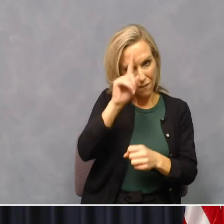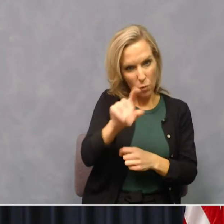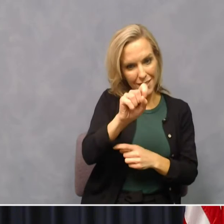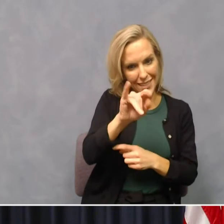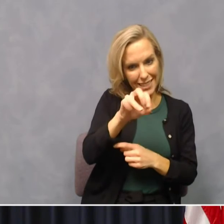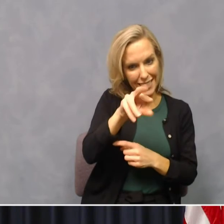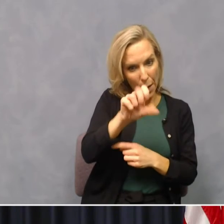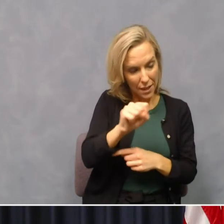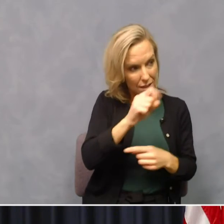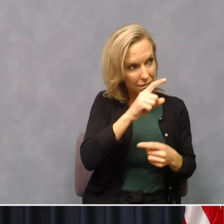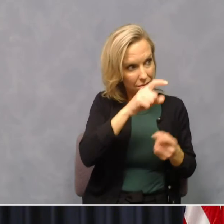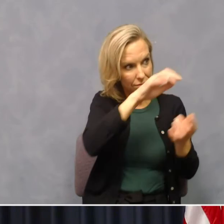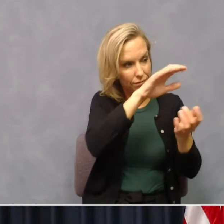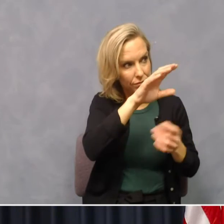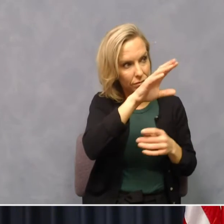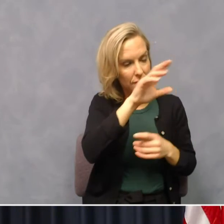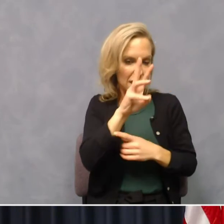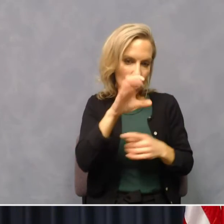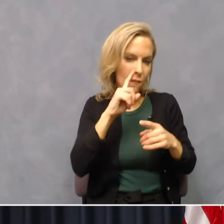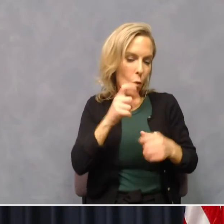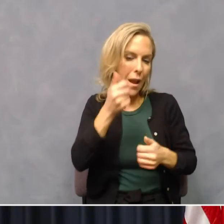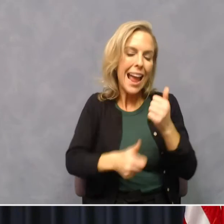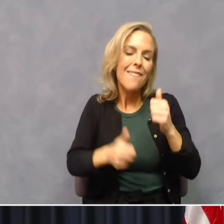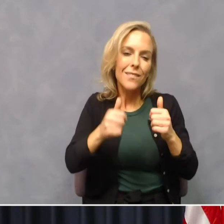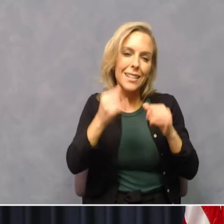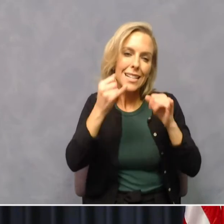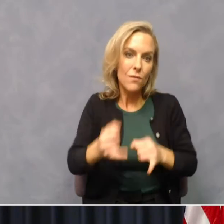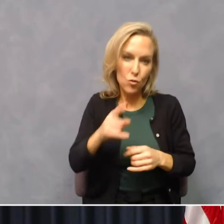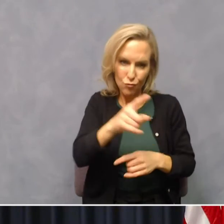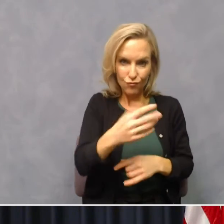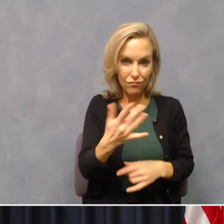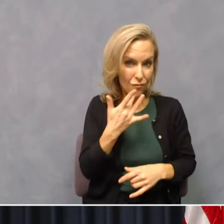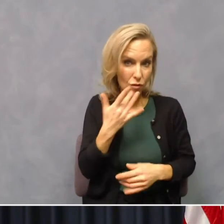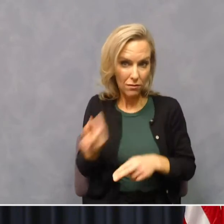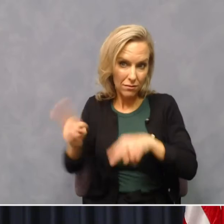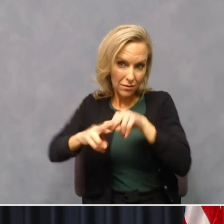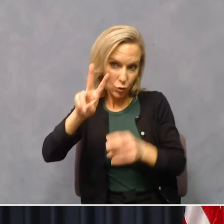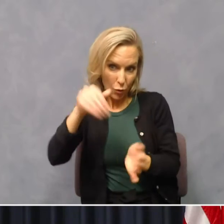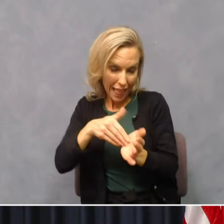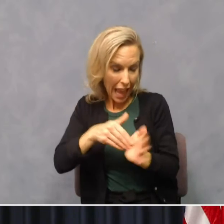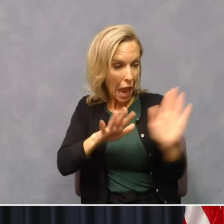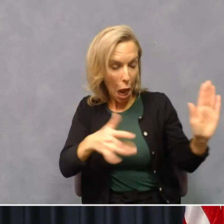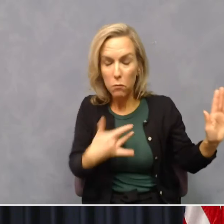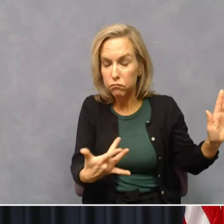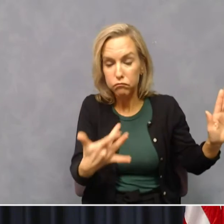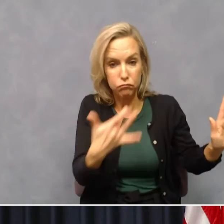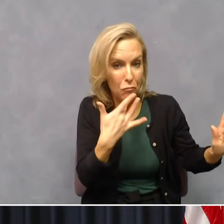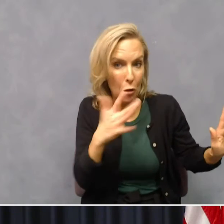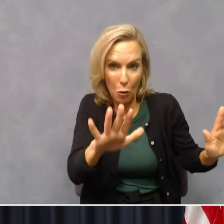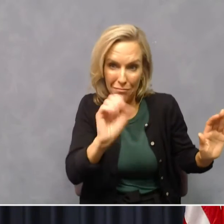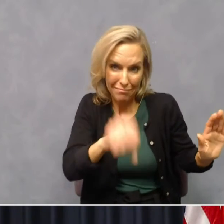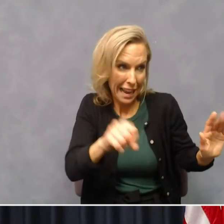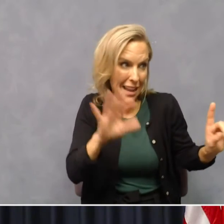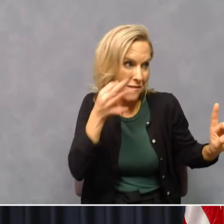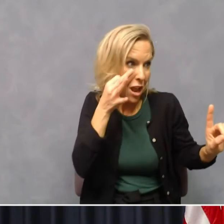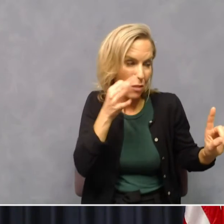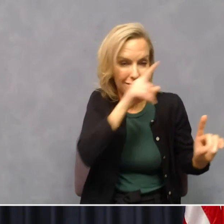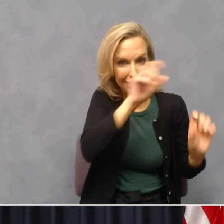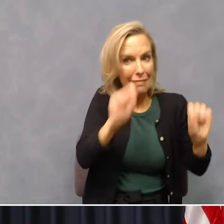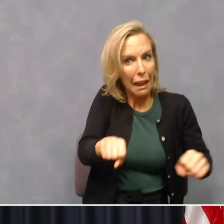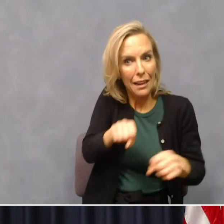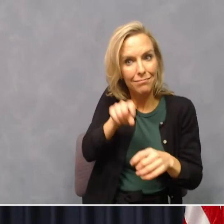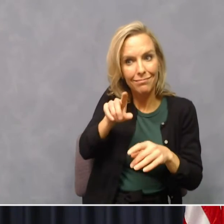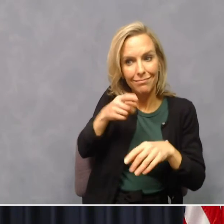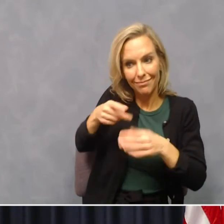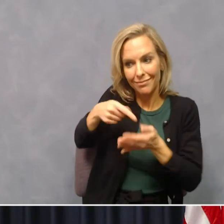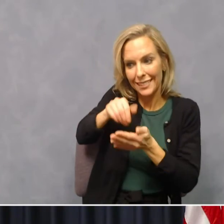to $2,000? I'd be in favor if the federal government wants to send Kentuckians $2,000 checks. And am I concerned that